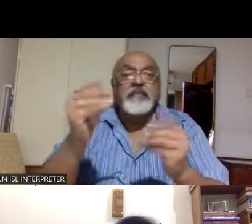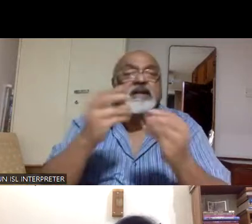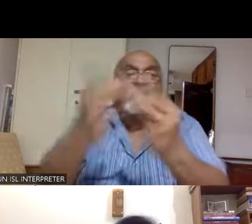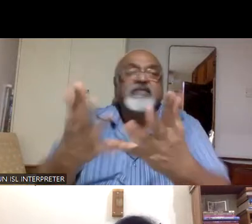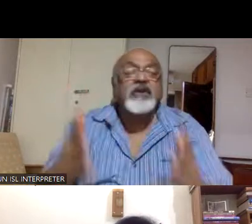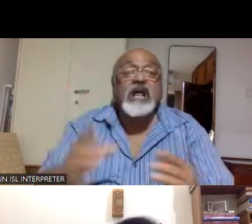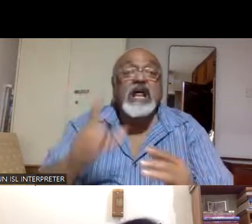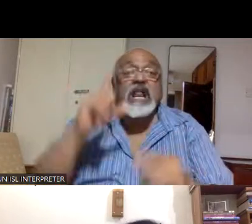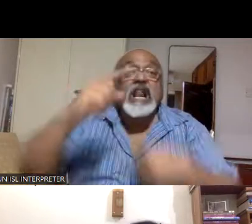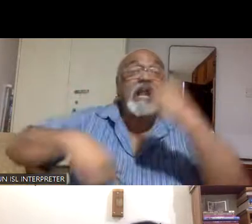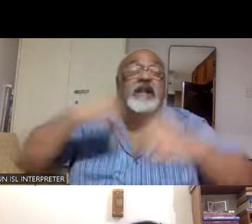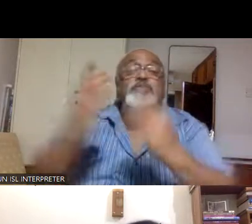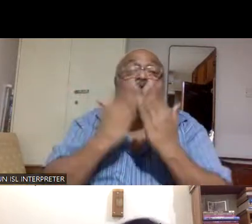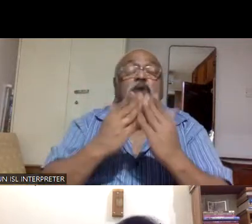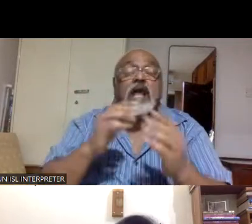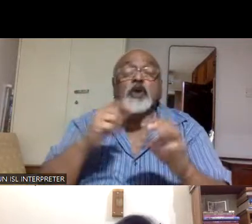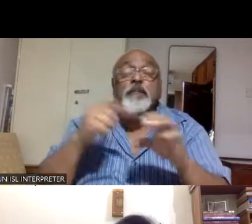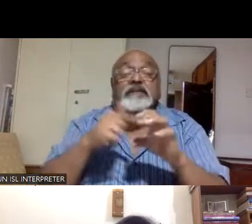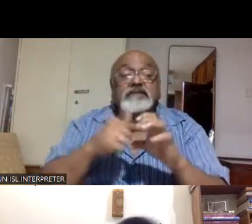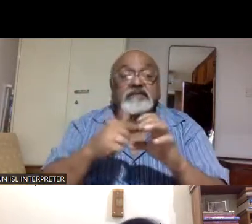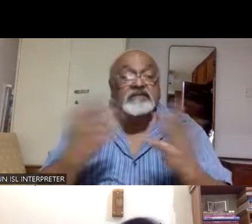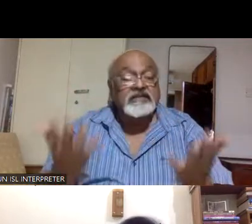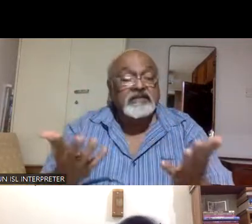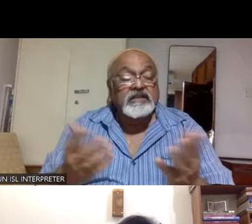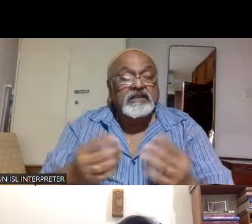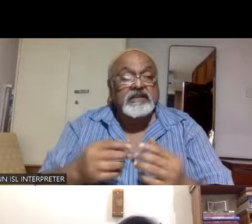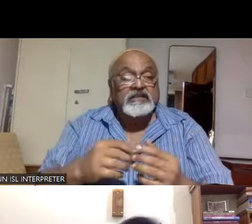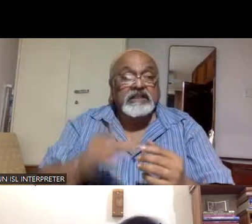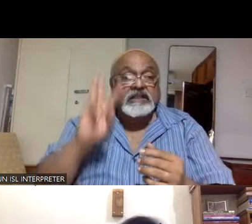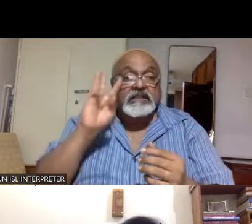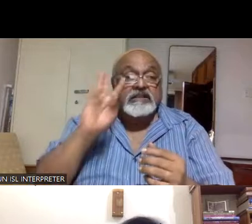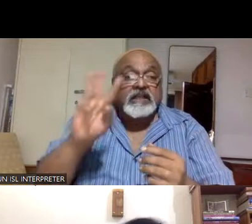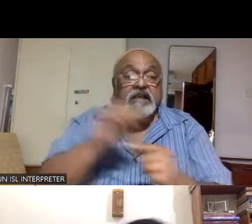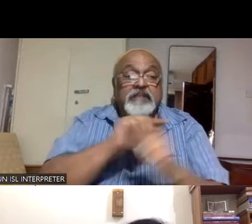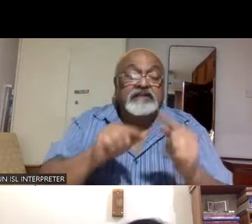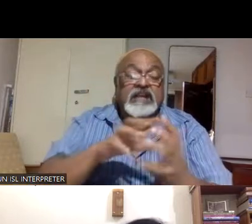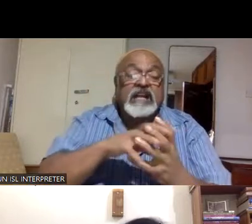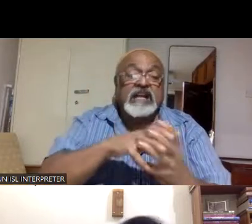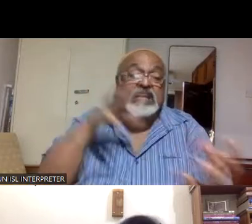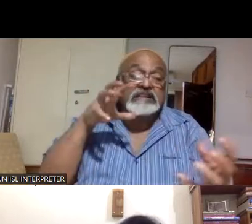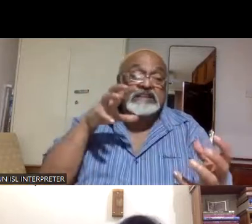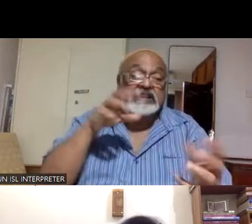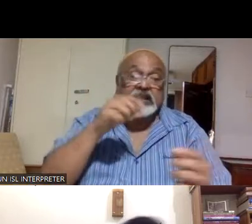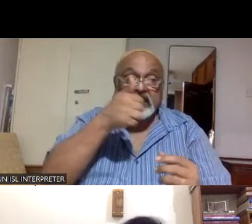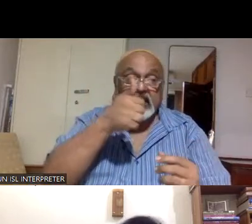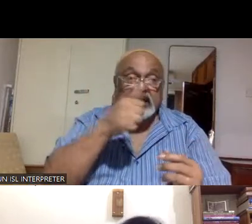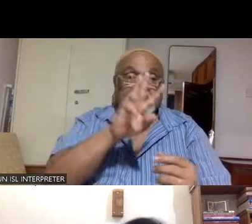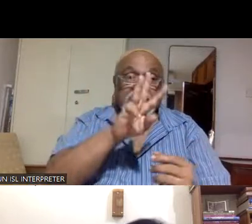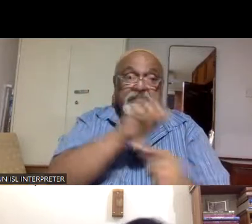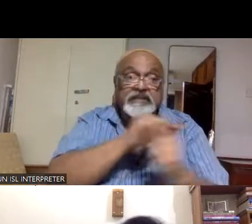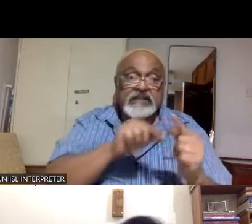the London School of Economics. 3% of the super rich in India, they